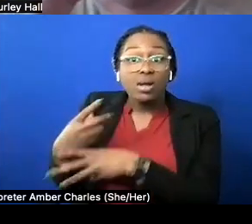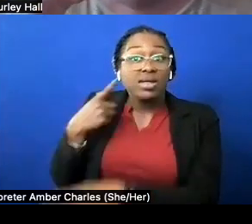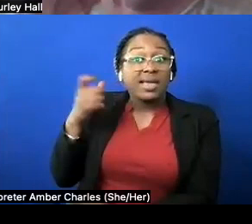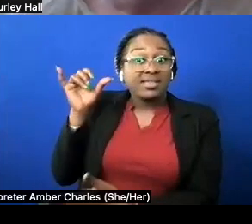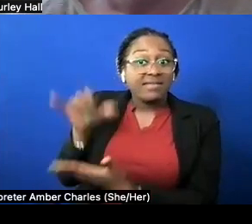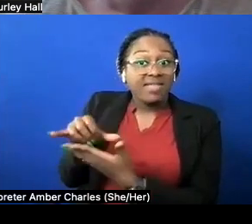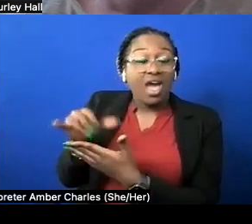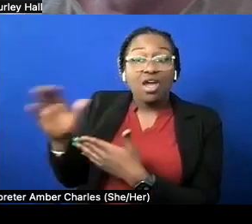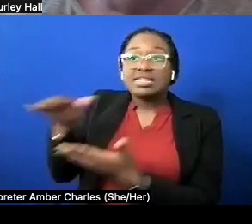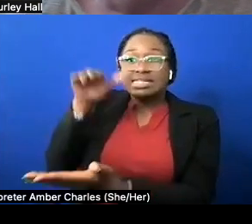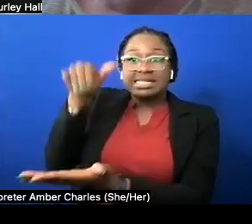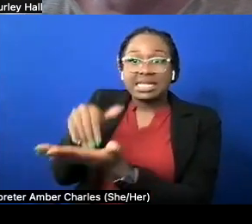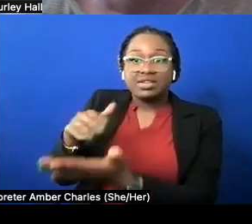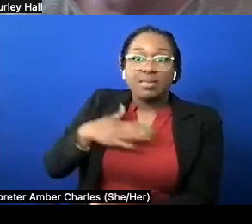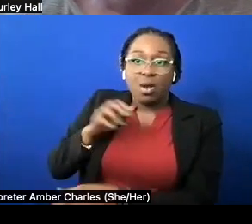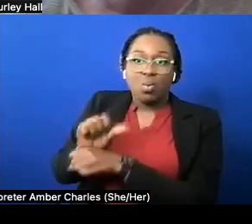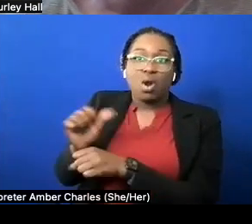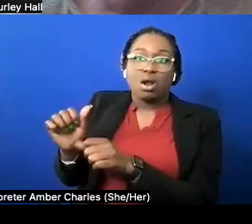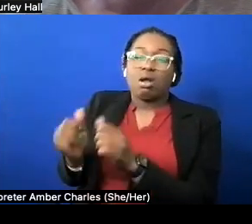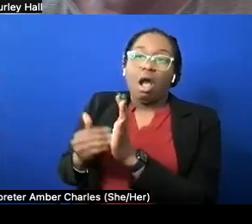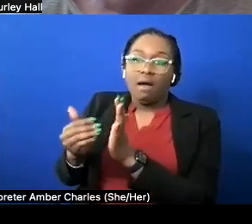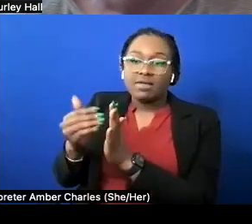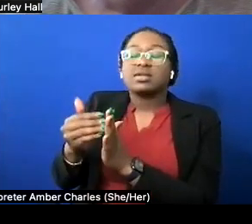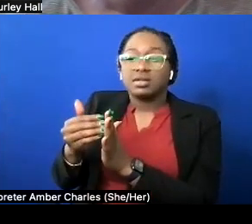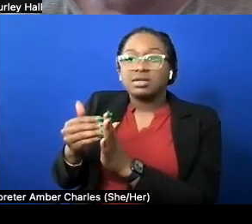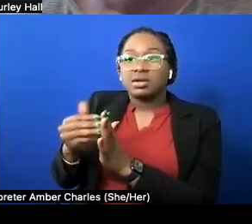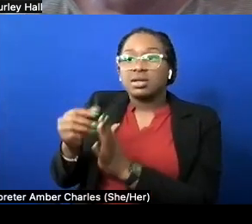at the center of my work most often.